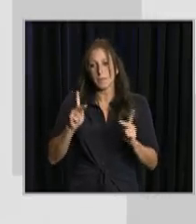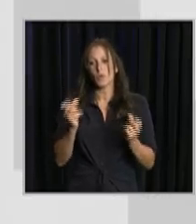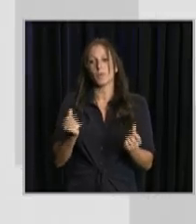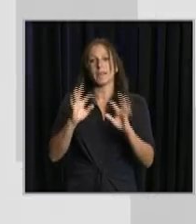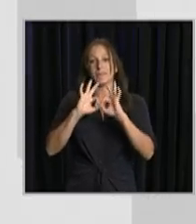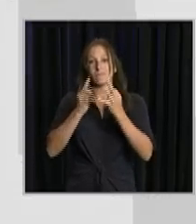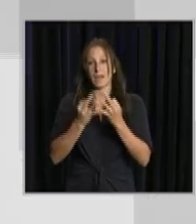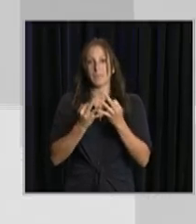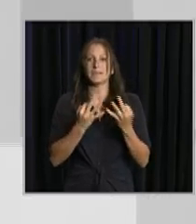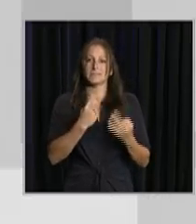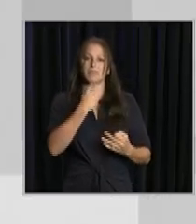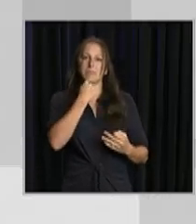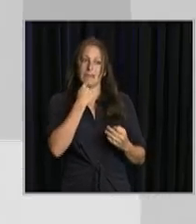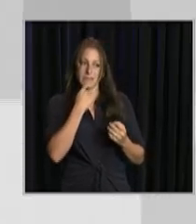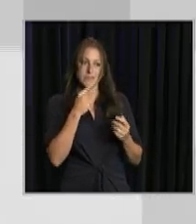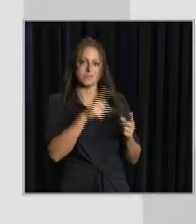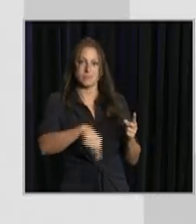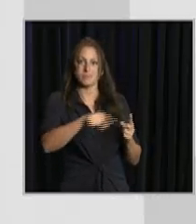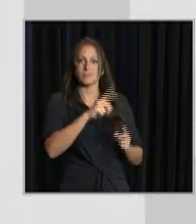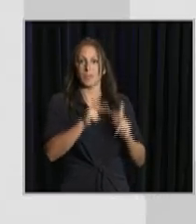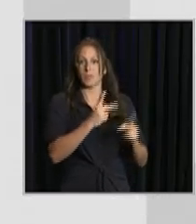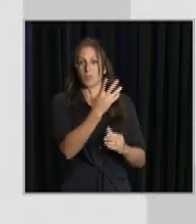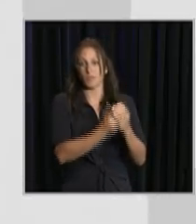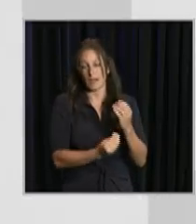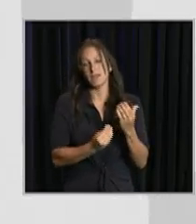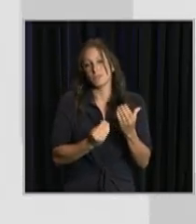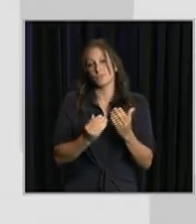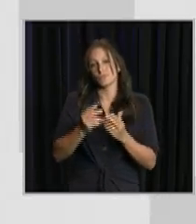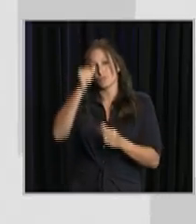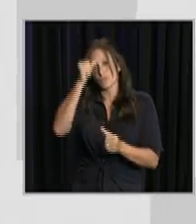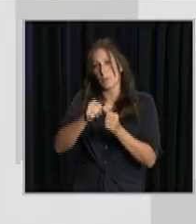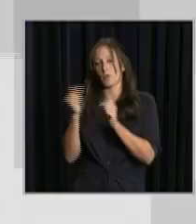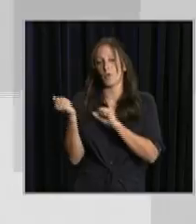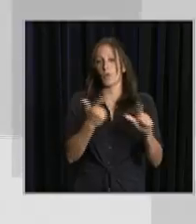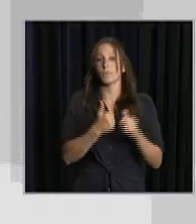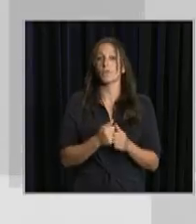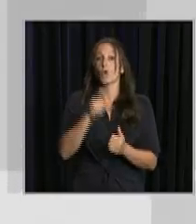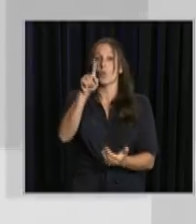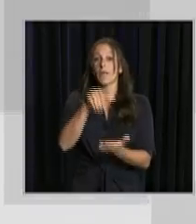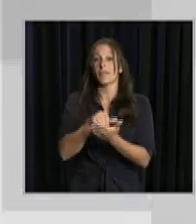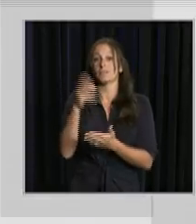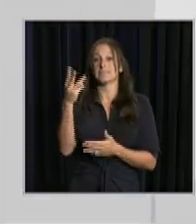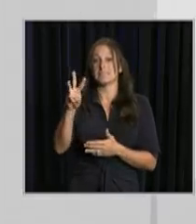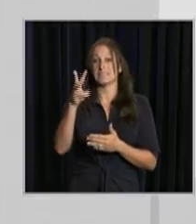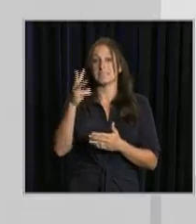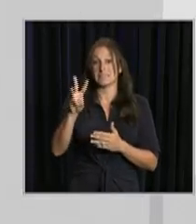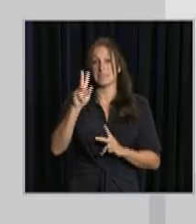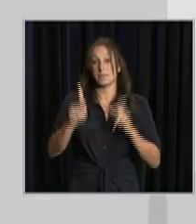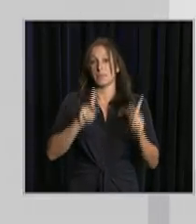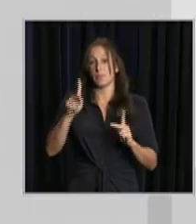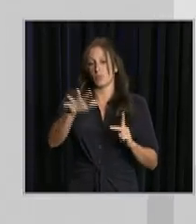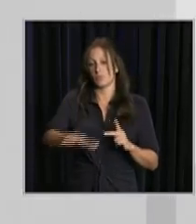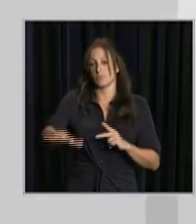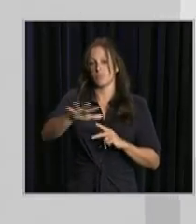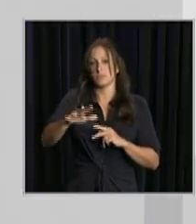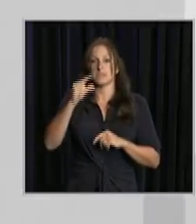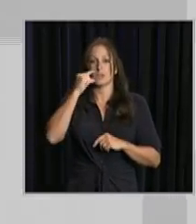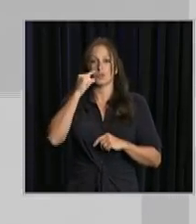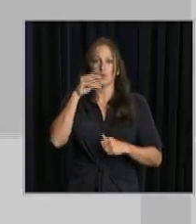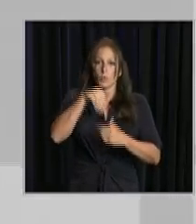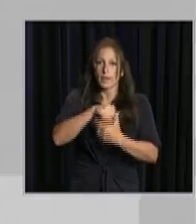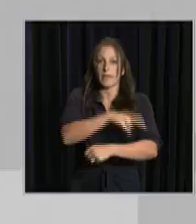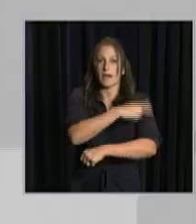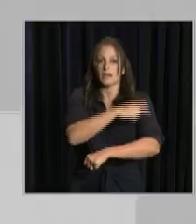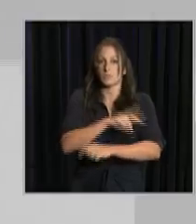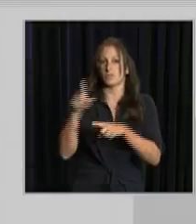as we get through the next several months. There are 1,016 patients in area hospitals, and over the last 24 hours